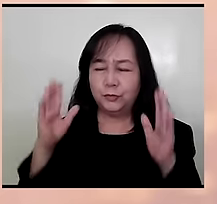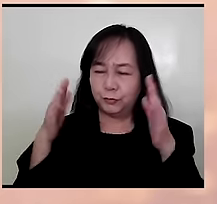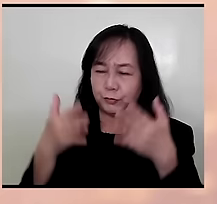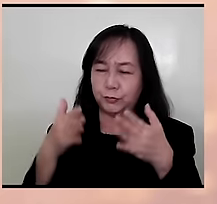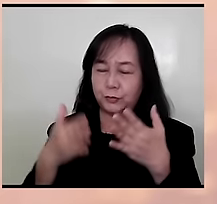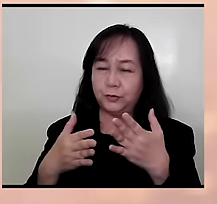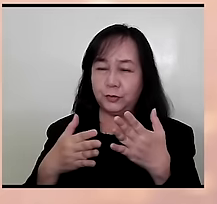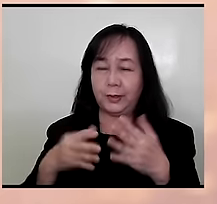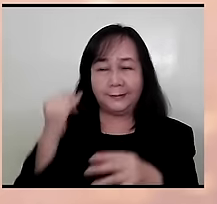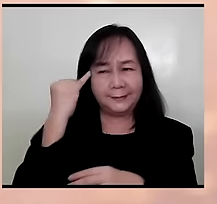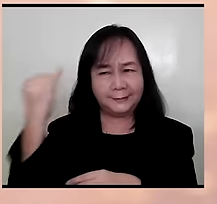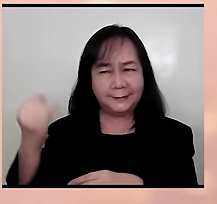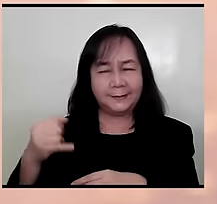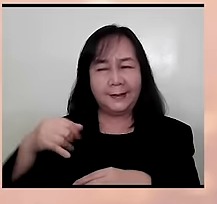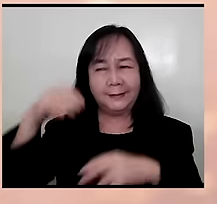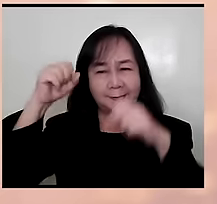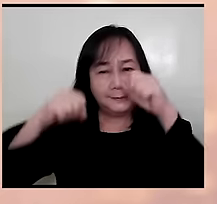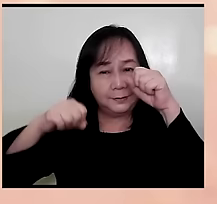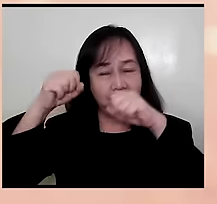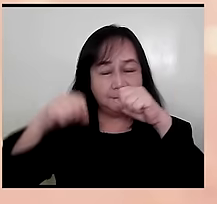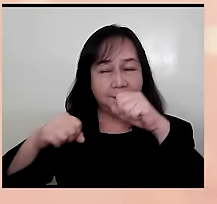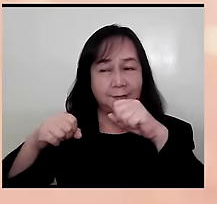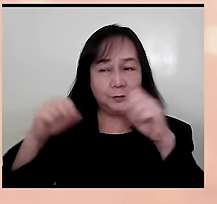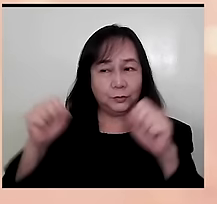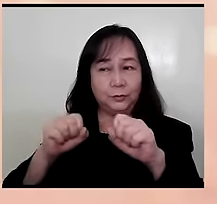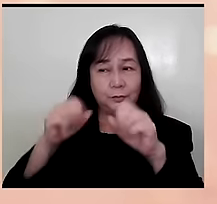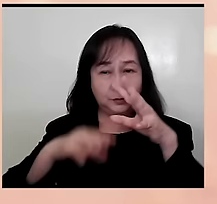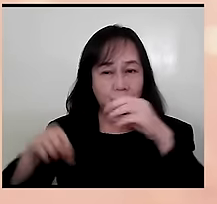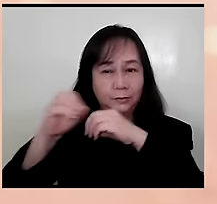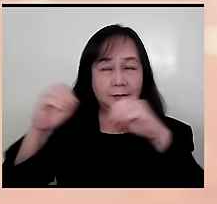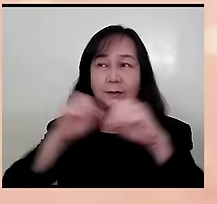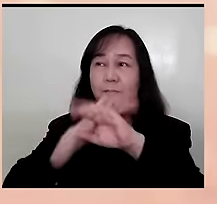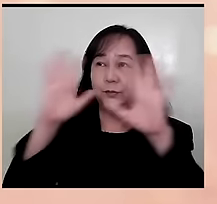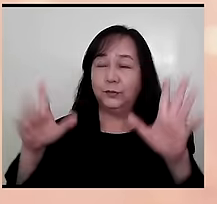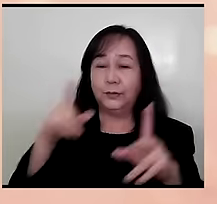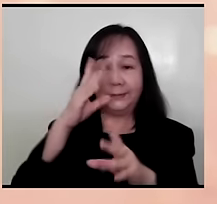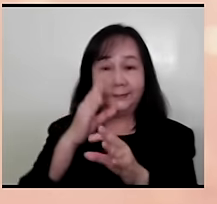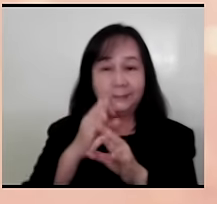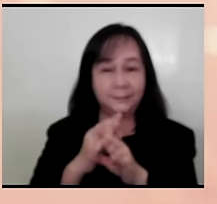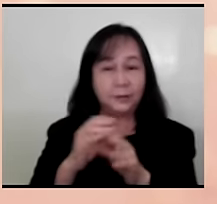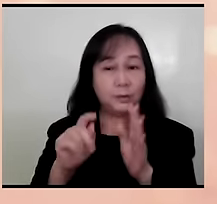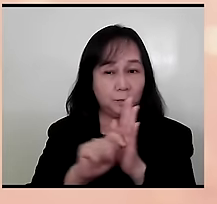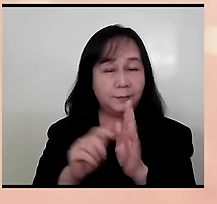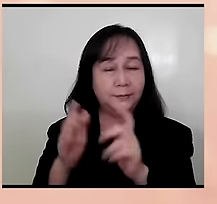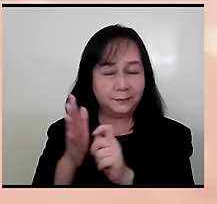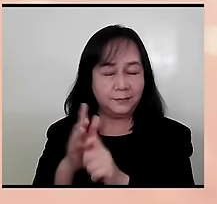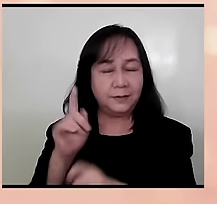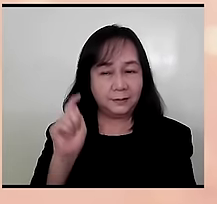skepticism into the light of faith. Thomas needed assurance,